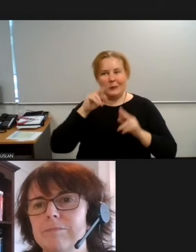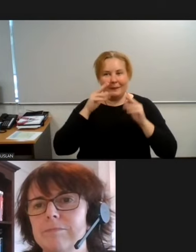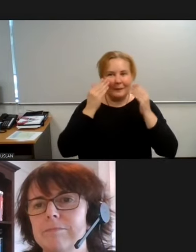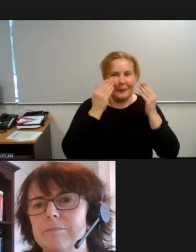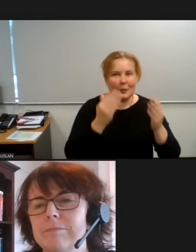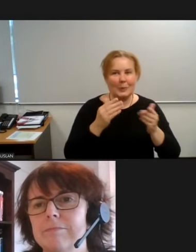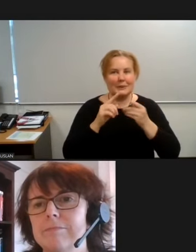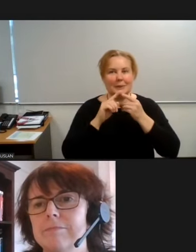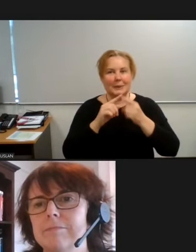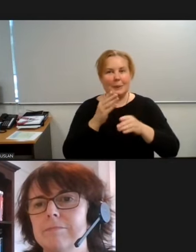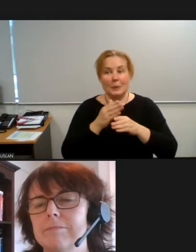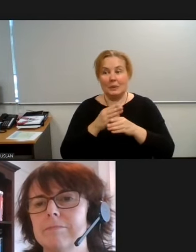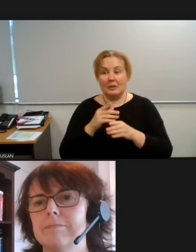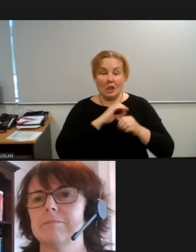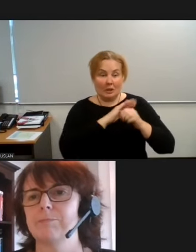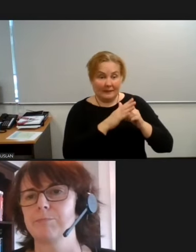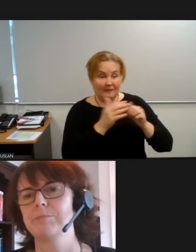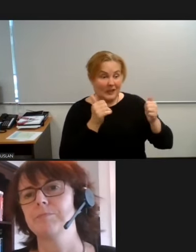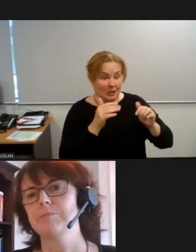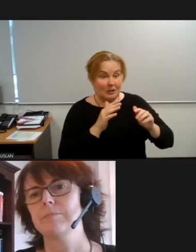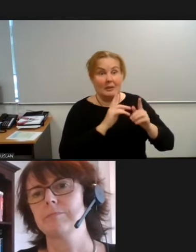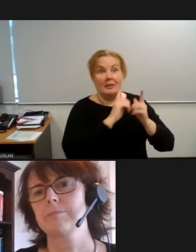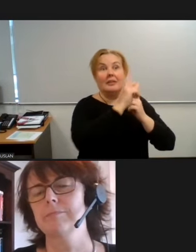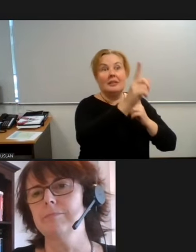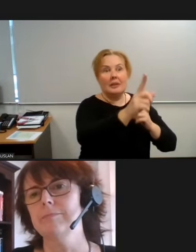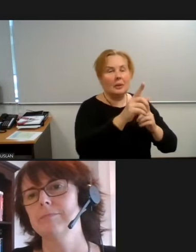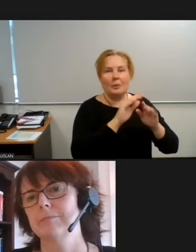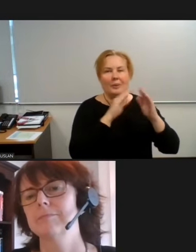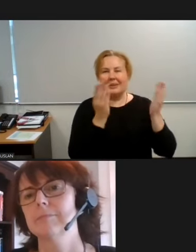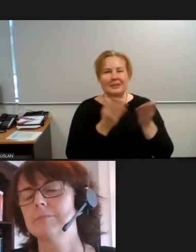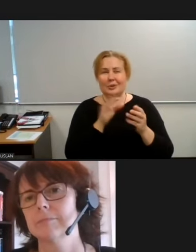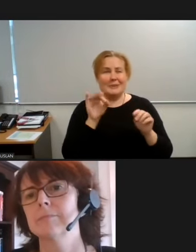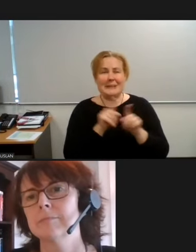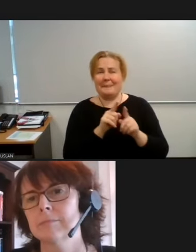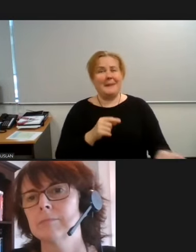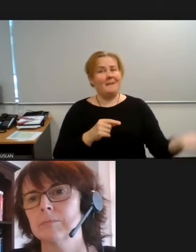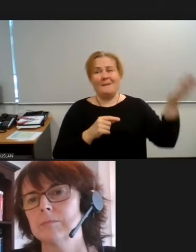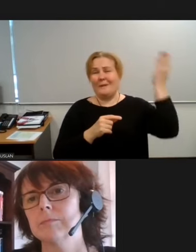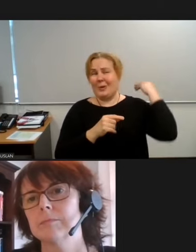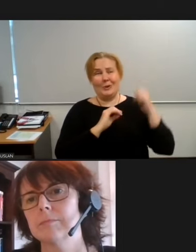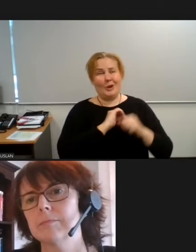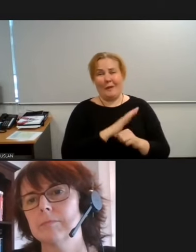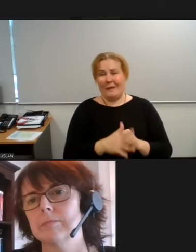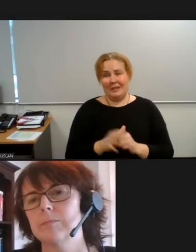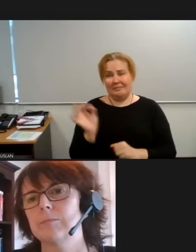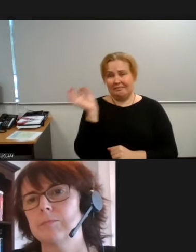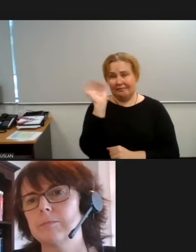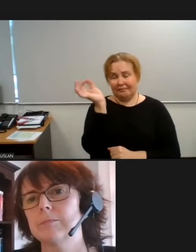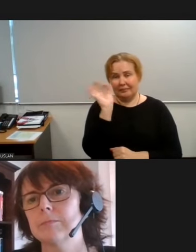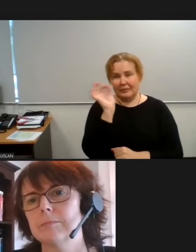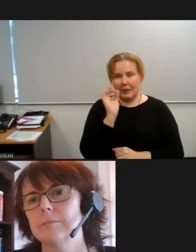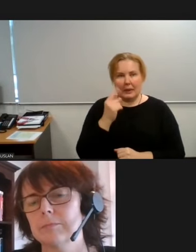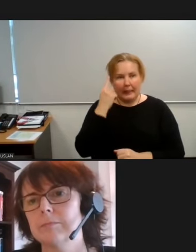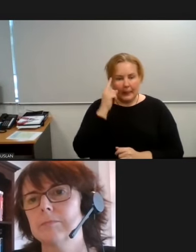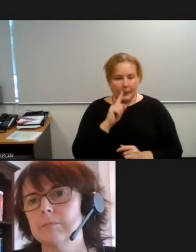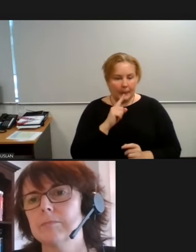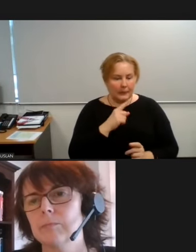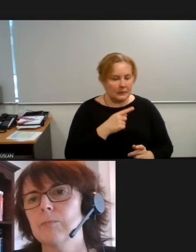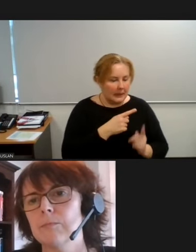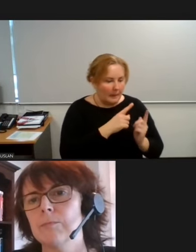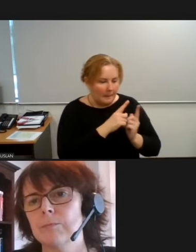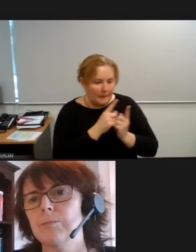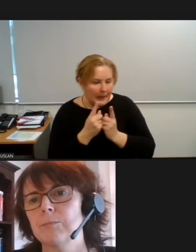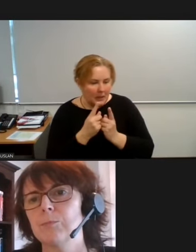say, pandemic and beyond, and the world is not going to go back to what it was prior. And for us, it's about taking what are some of the positive things that have come out